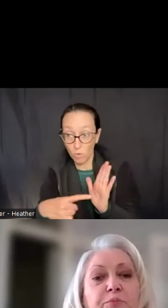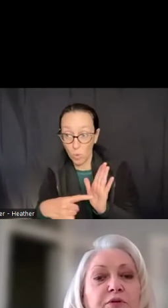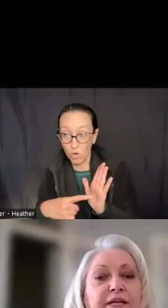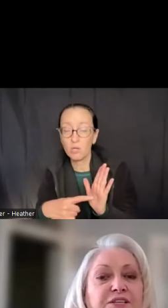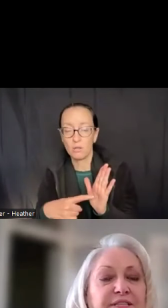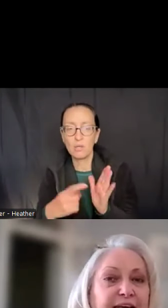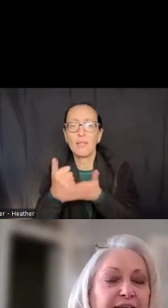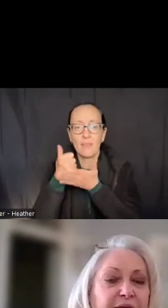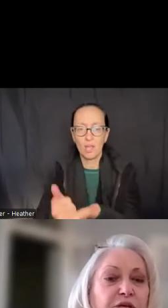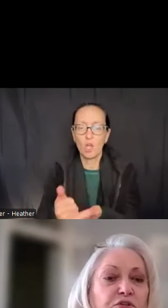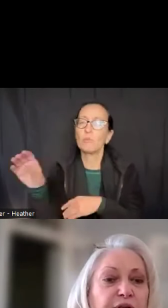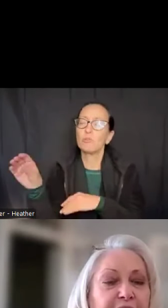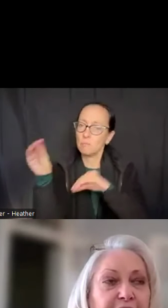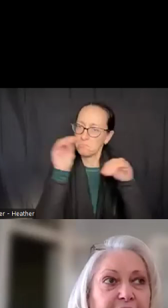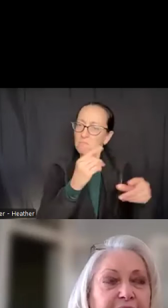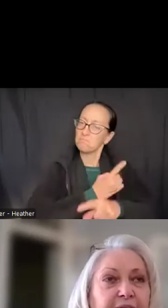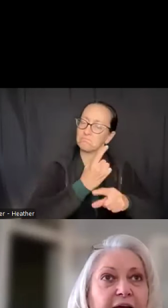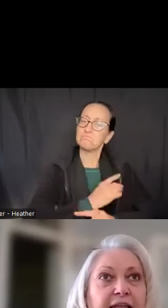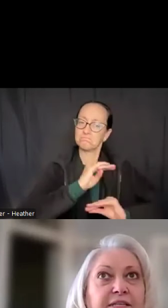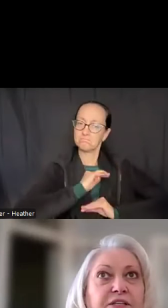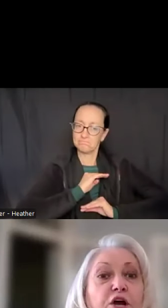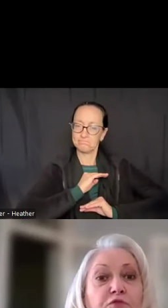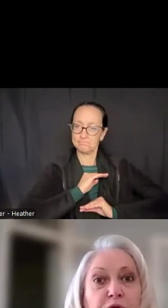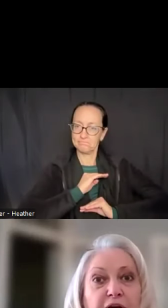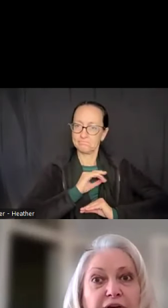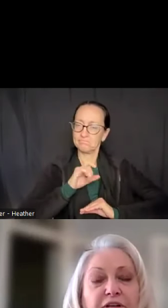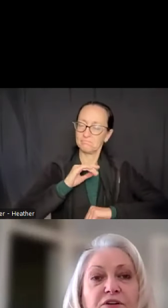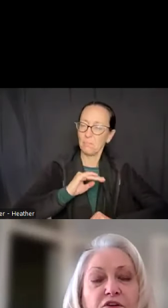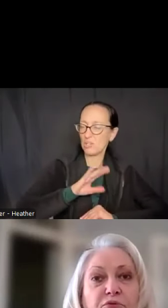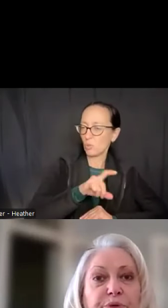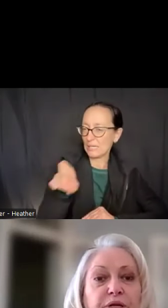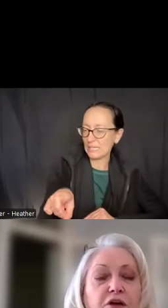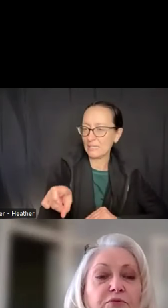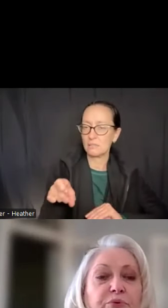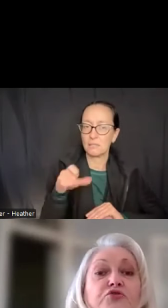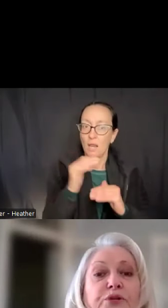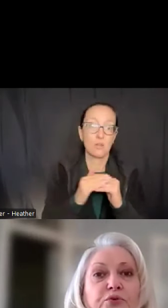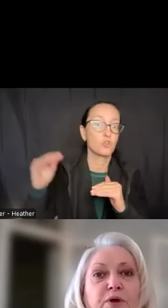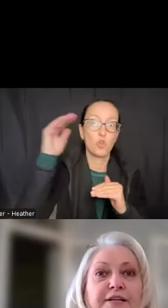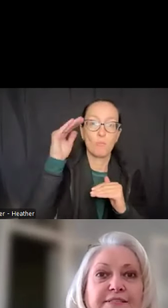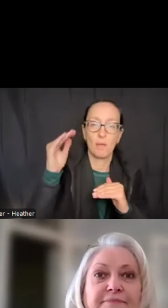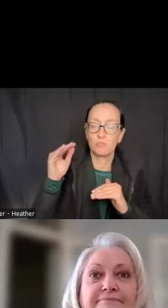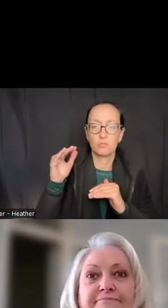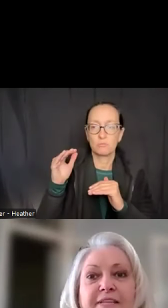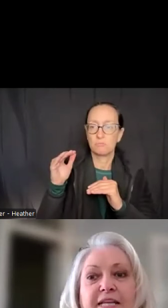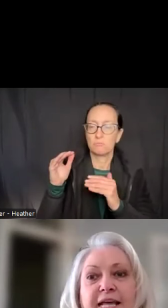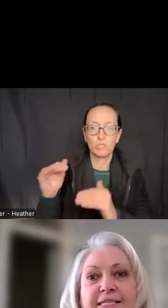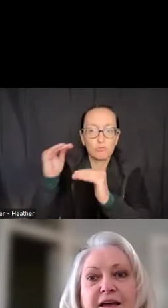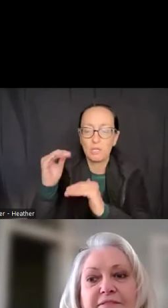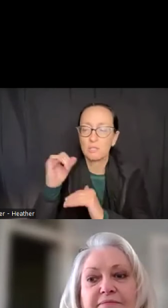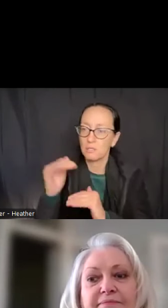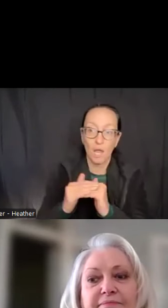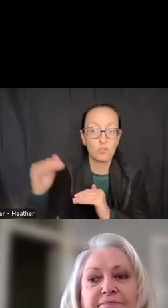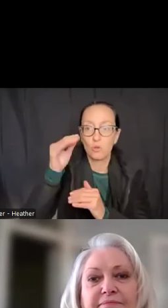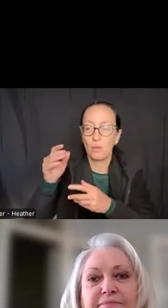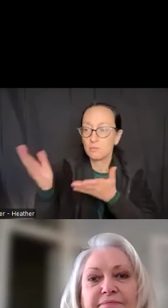and then help you get into the setting that meets your needs and doesn't over provide or doesn't over restrict your rights. Next